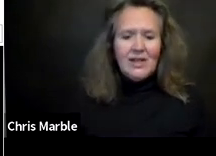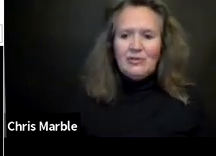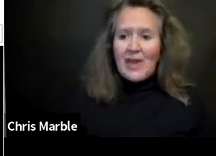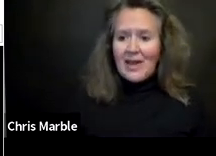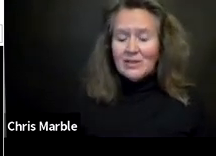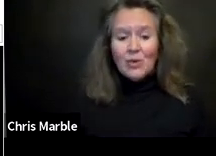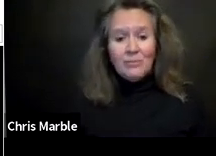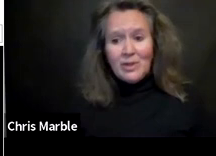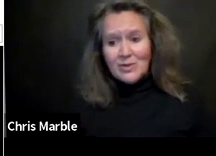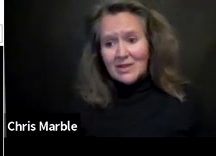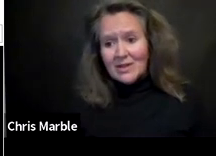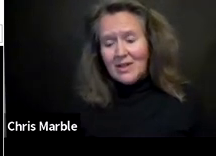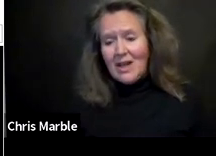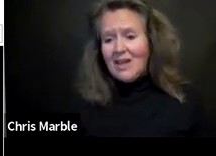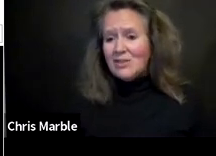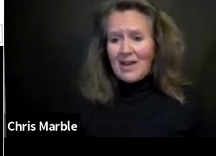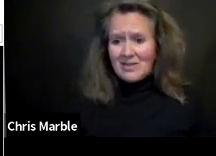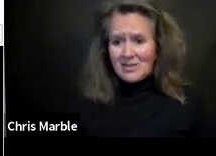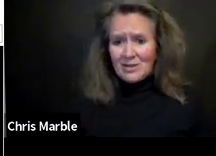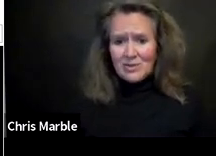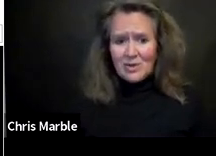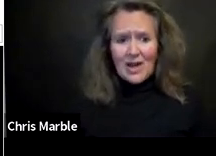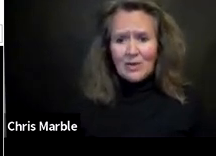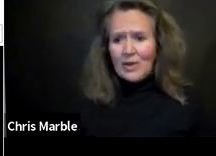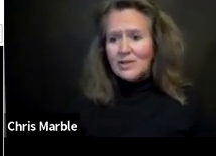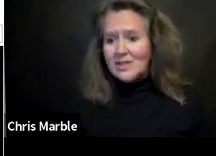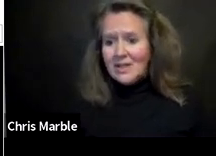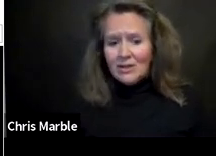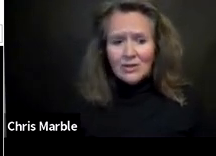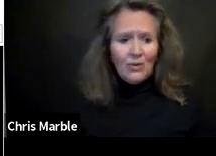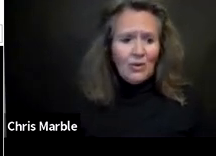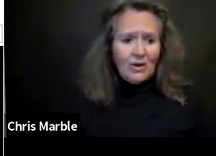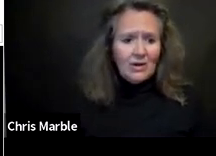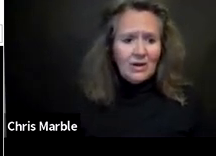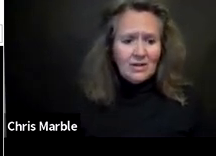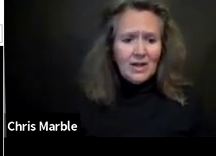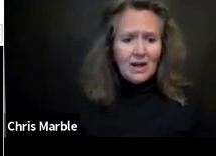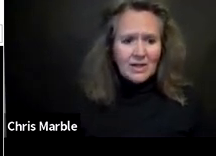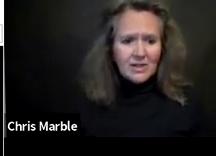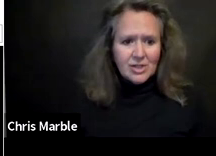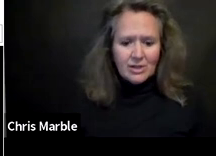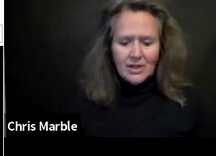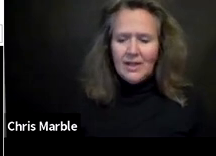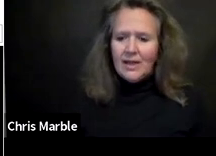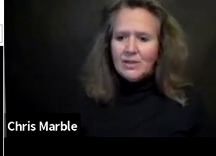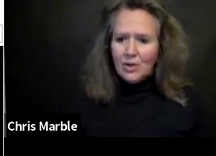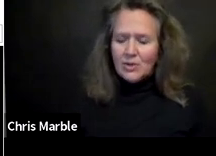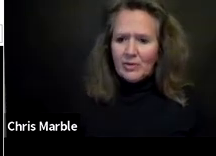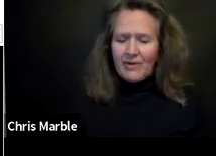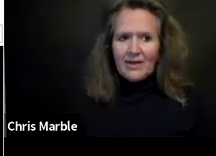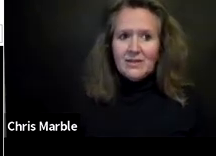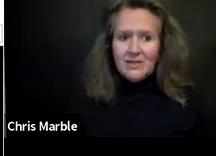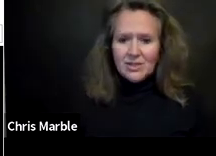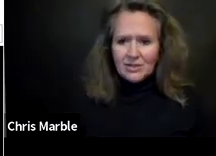such as fans or music, HVAC systems going on, whether it's a heater or an air conditioner. And